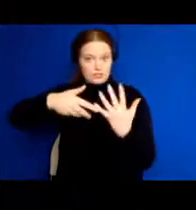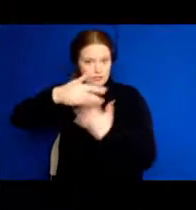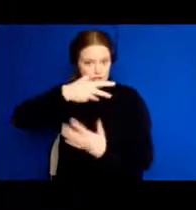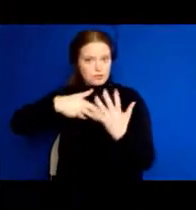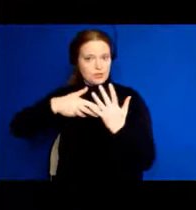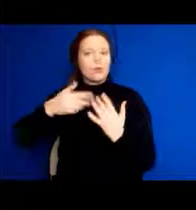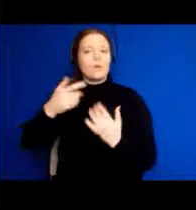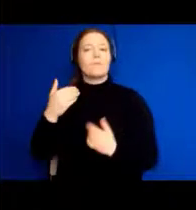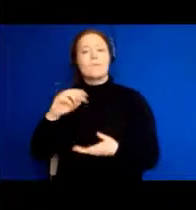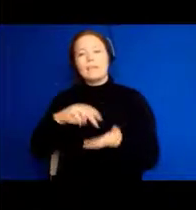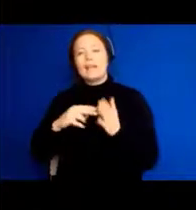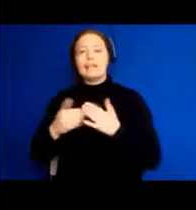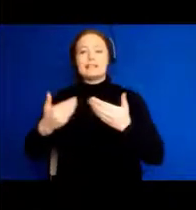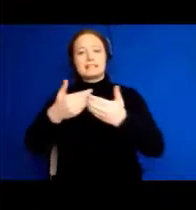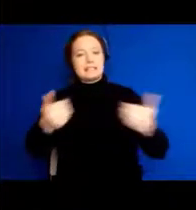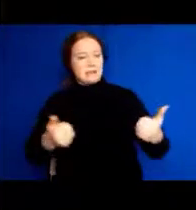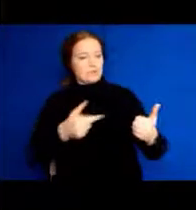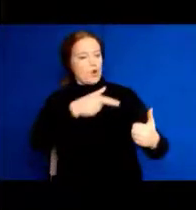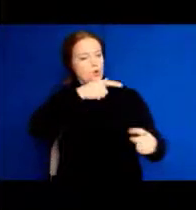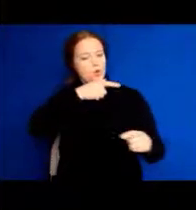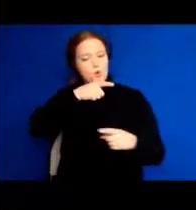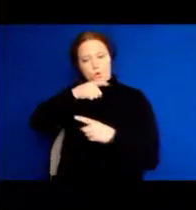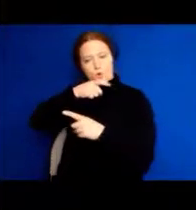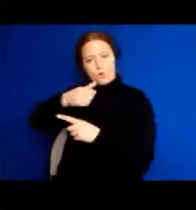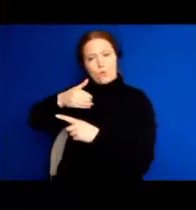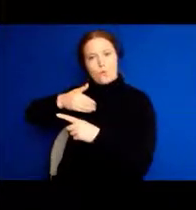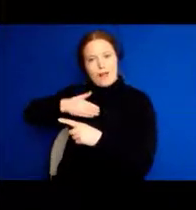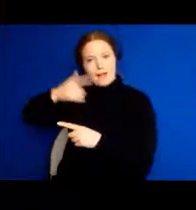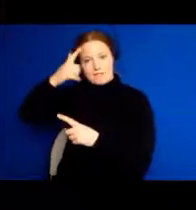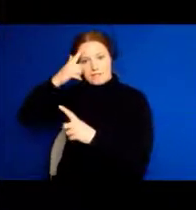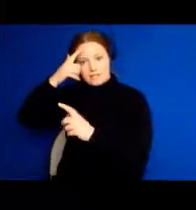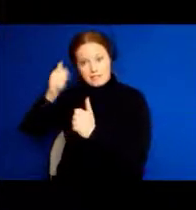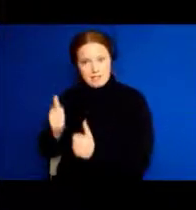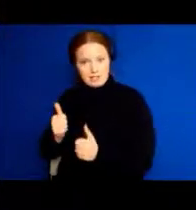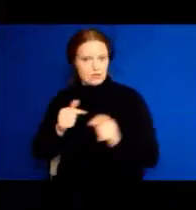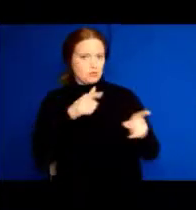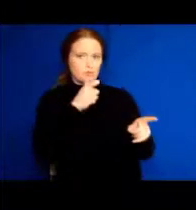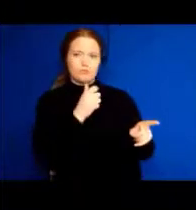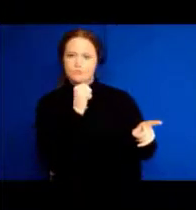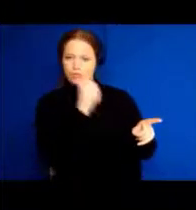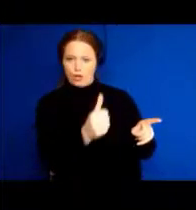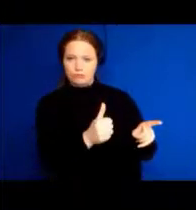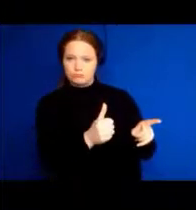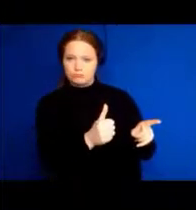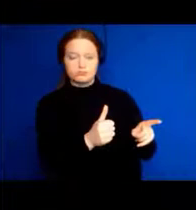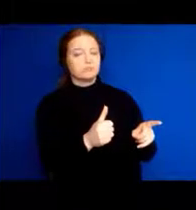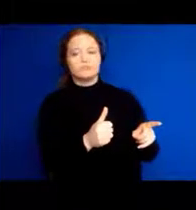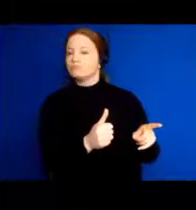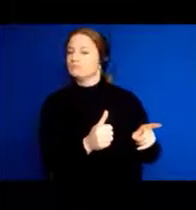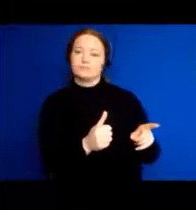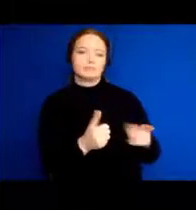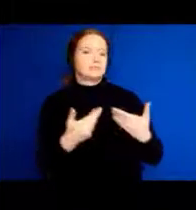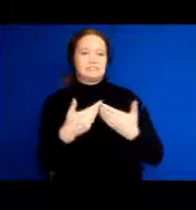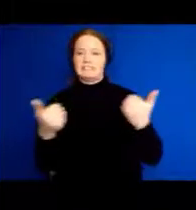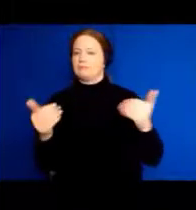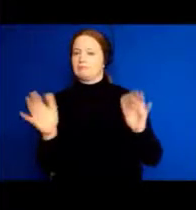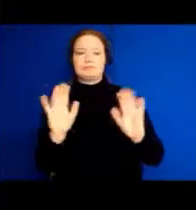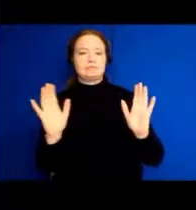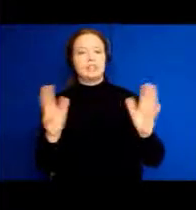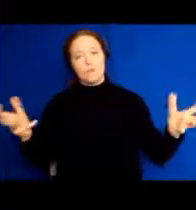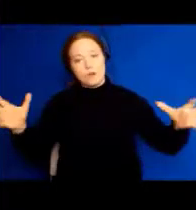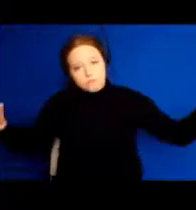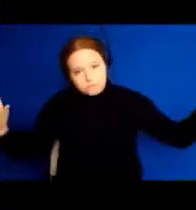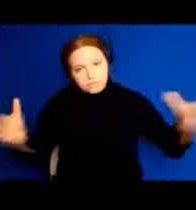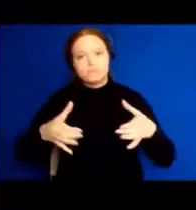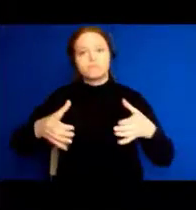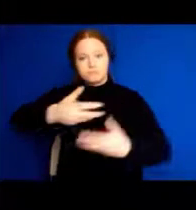collaborators, co-creators in this research endeavor. I can remember sitting down next to somebody and making a collage with ferns,